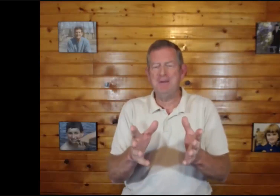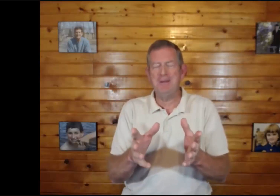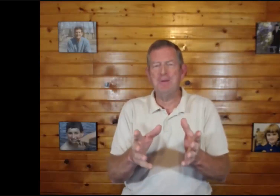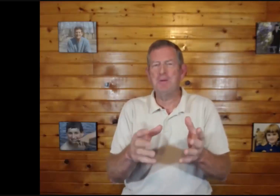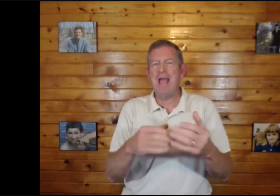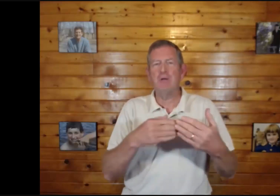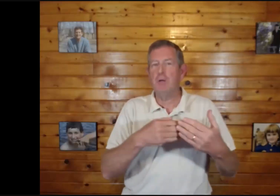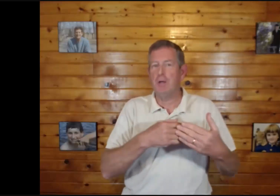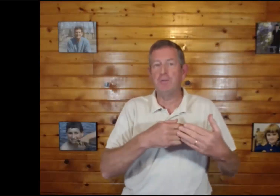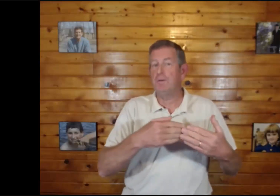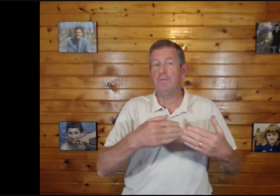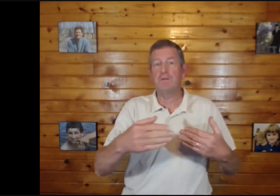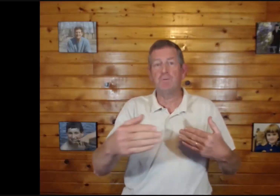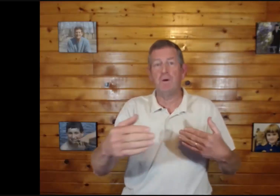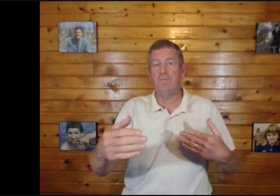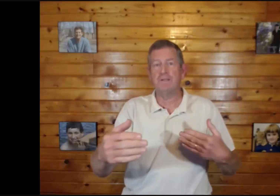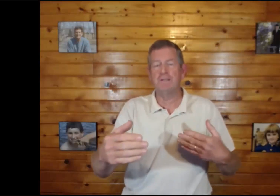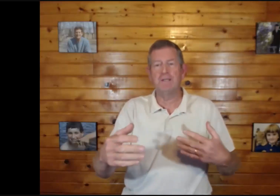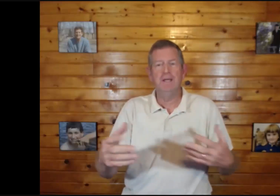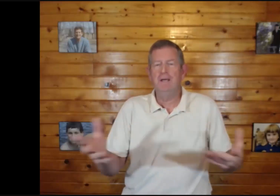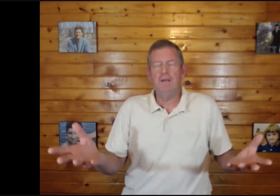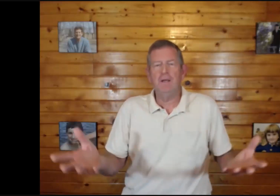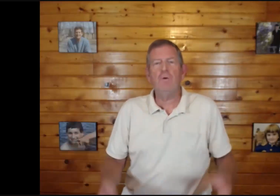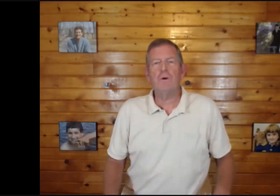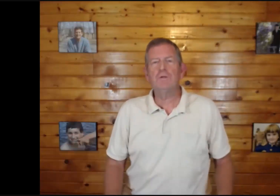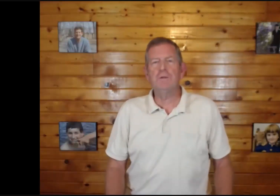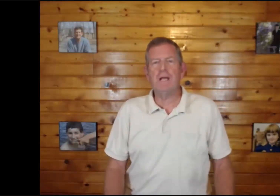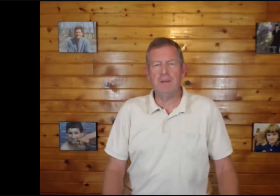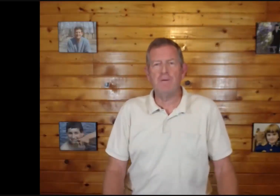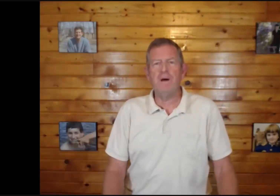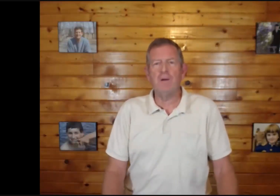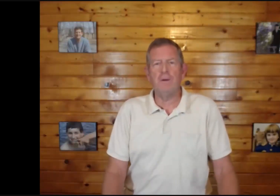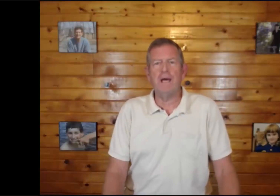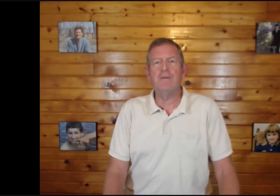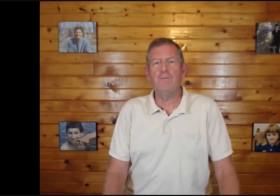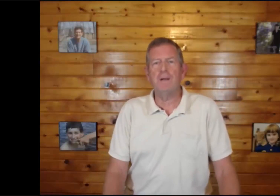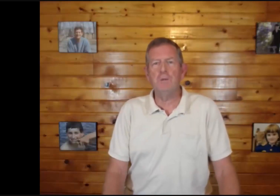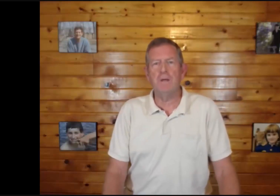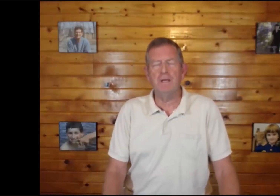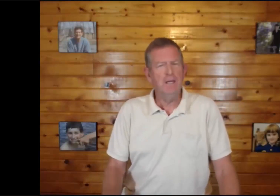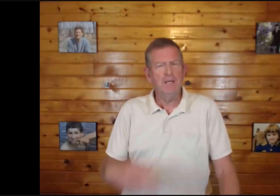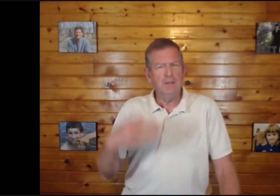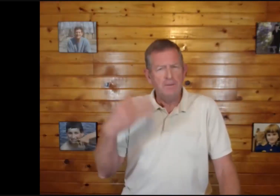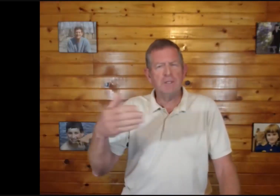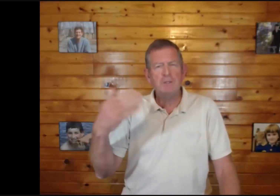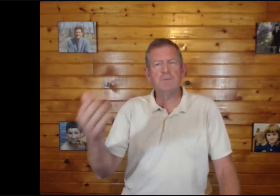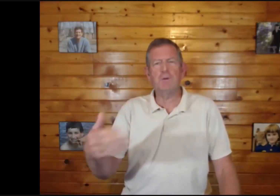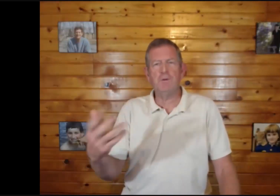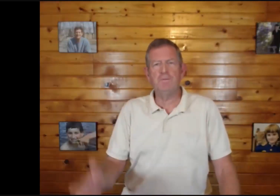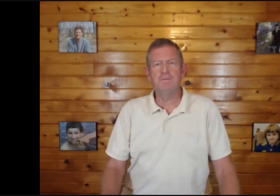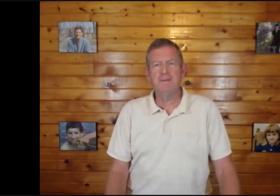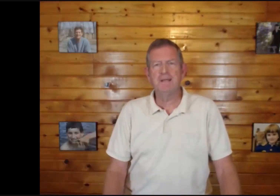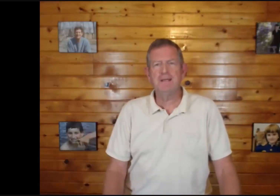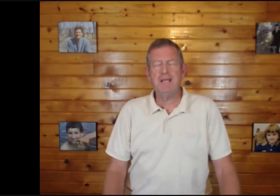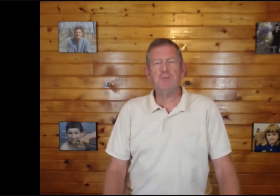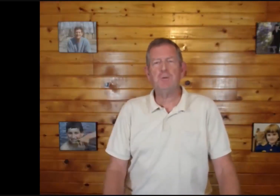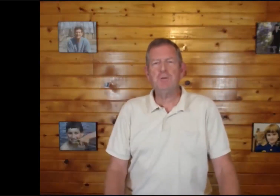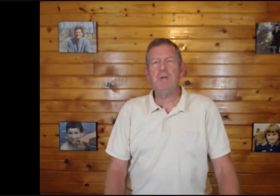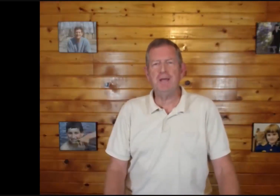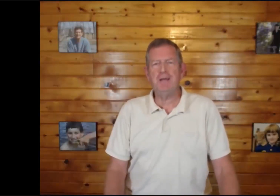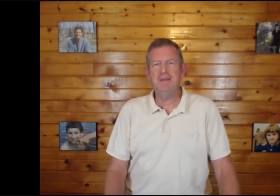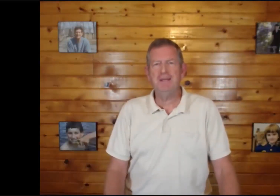and you really haven't gone through the first 12 lessons, of course, you're not going to be able to follow a lot of what I'm doing. Just observe,